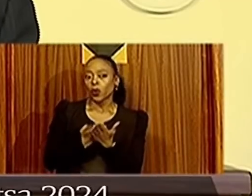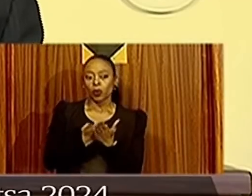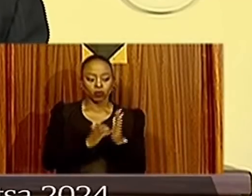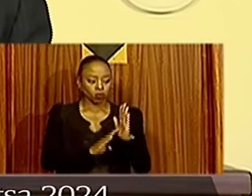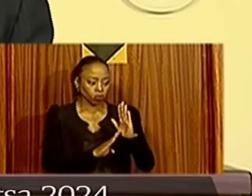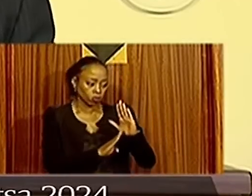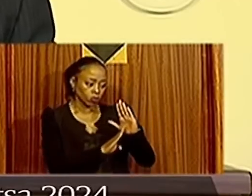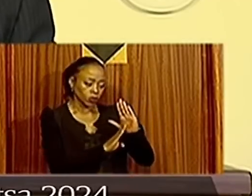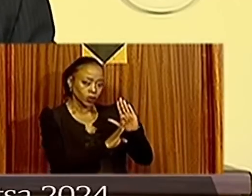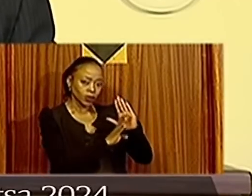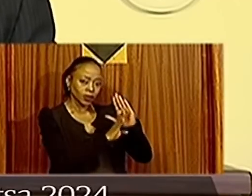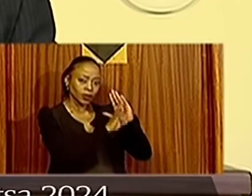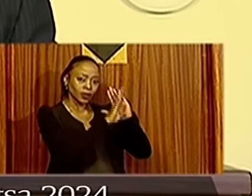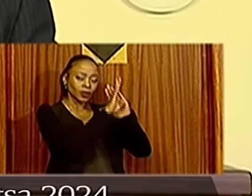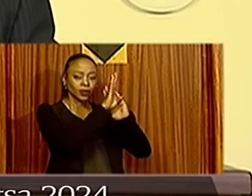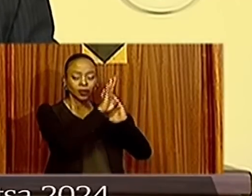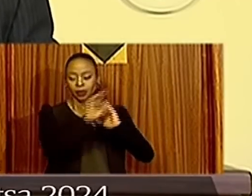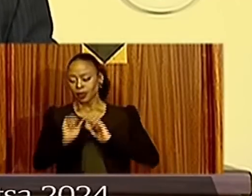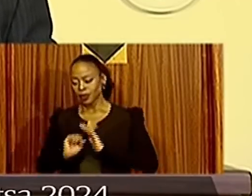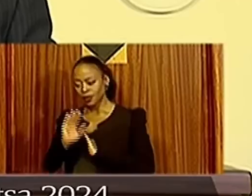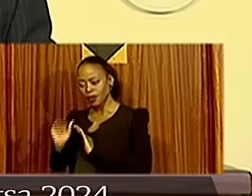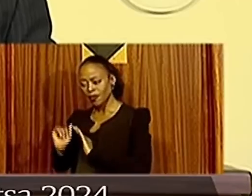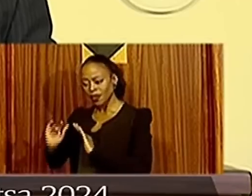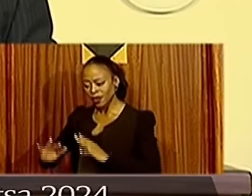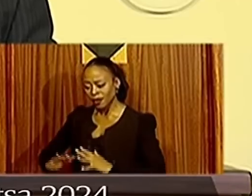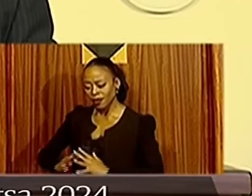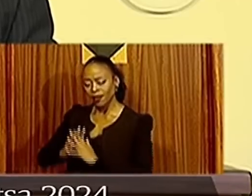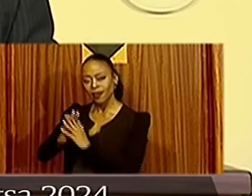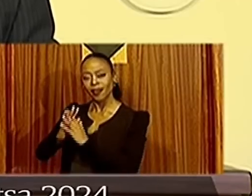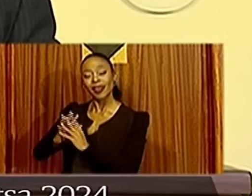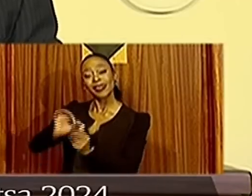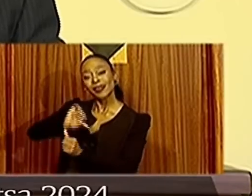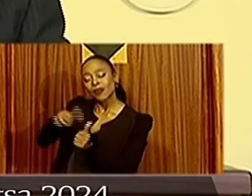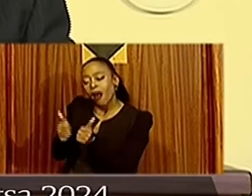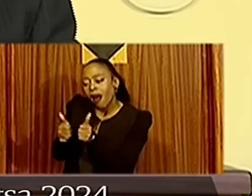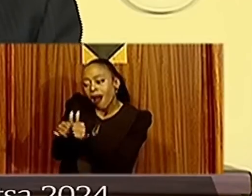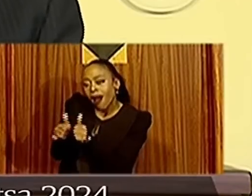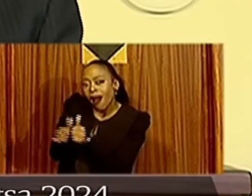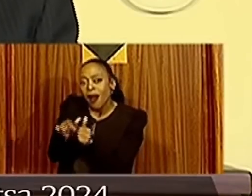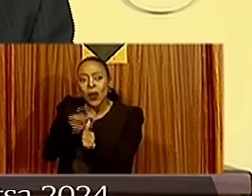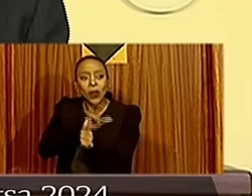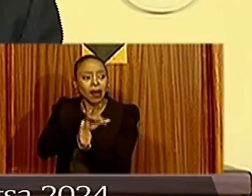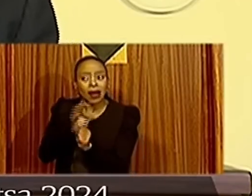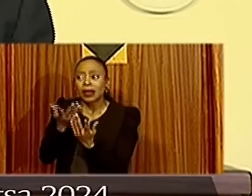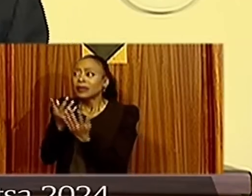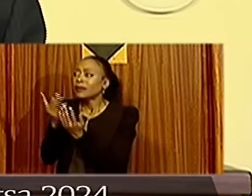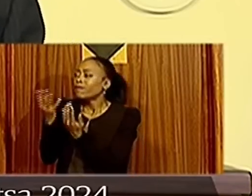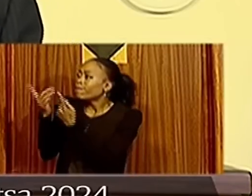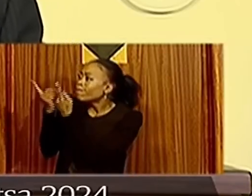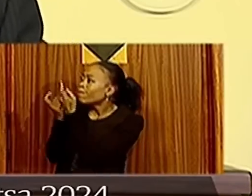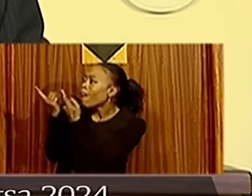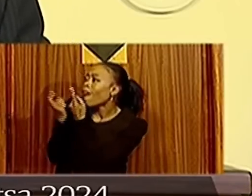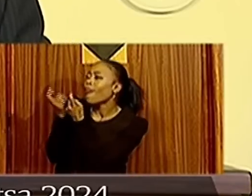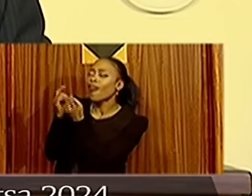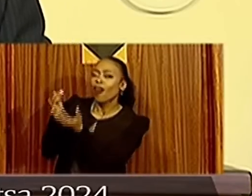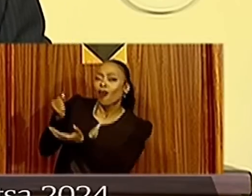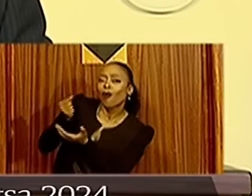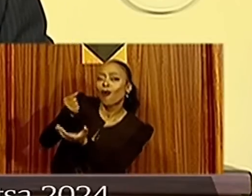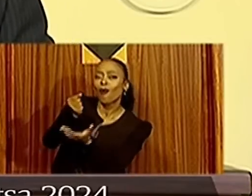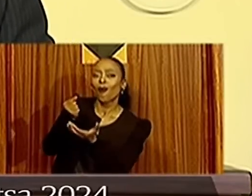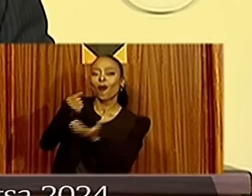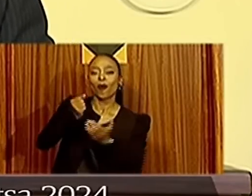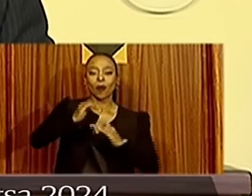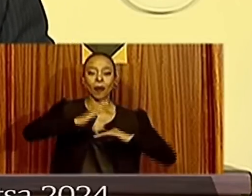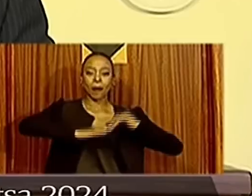South Africans came together in social partnerships to drive investment, to build